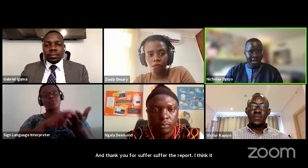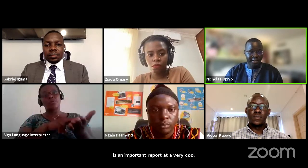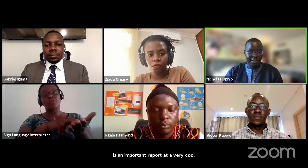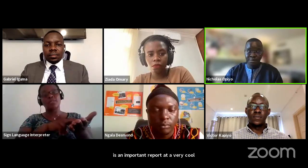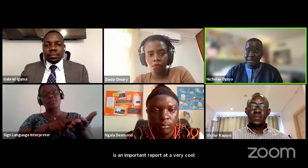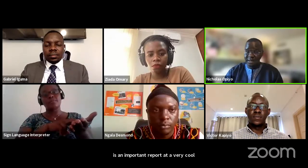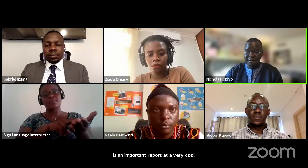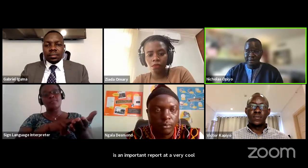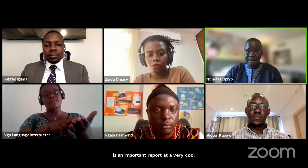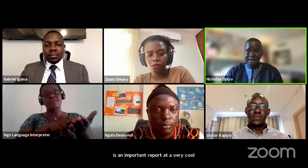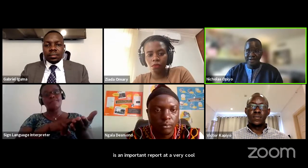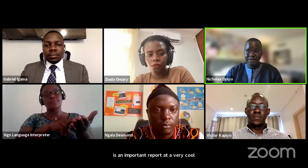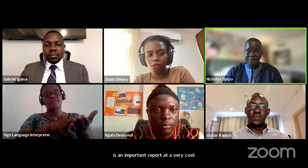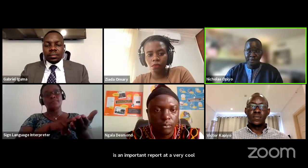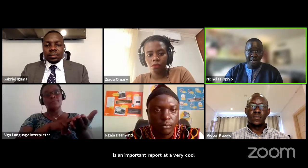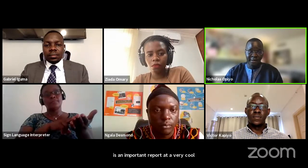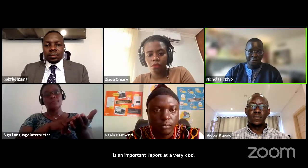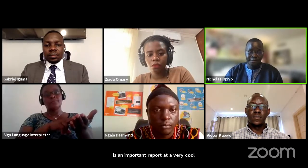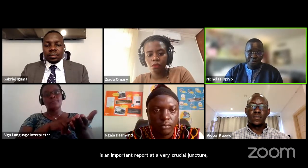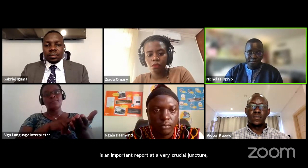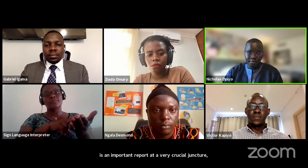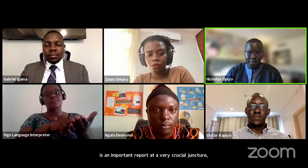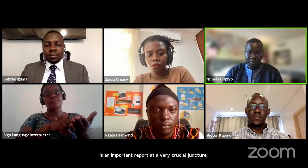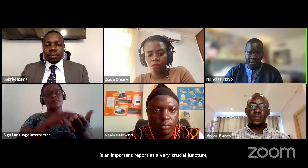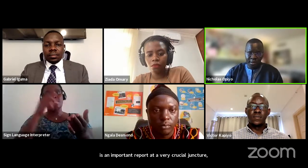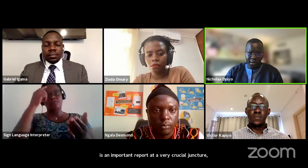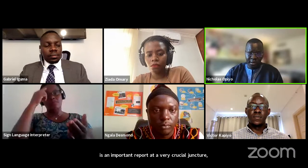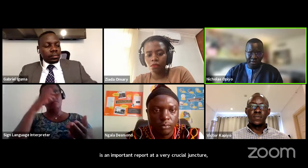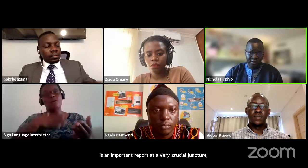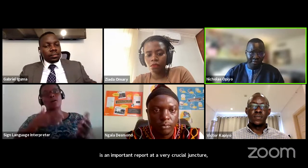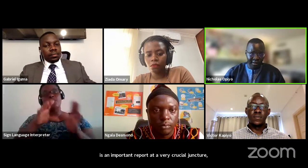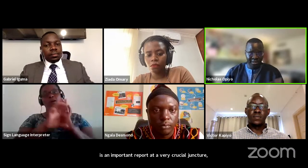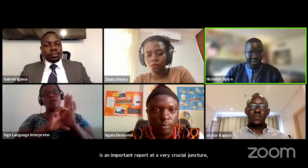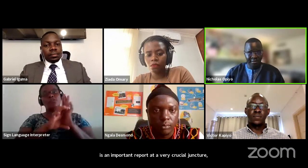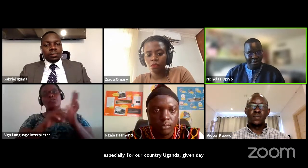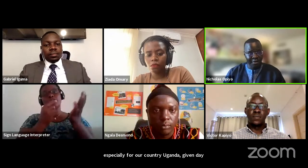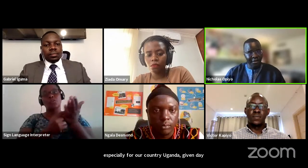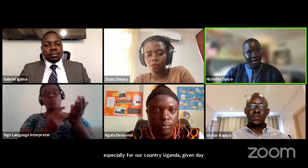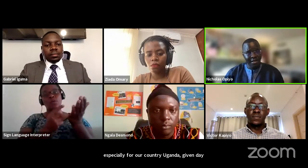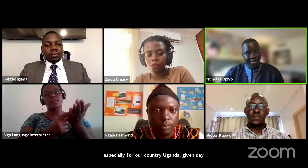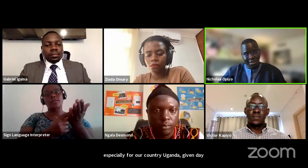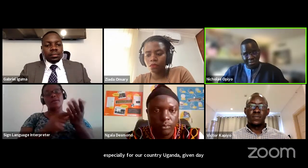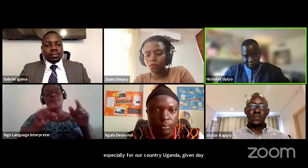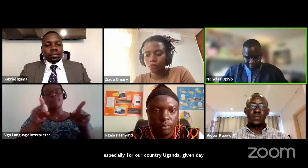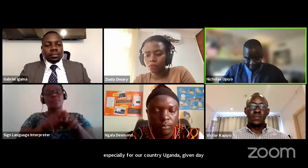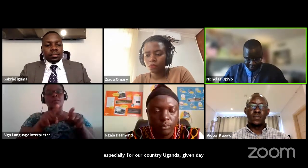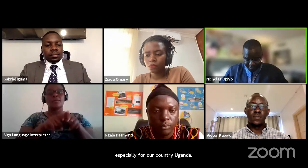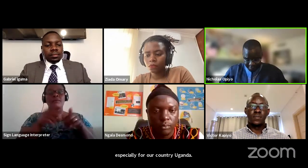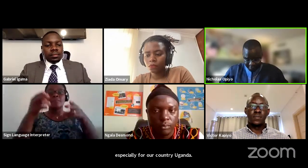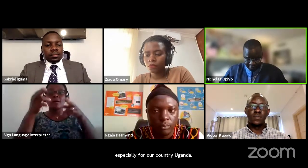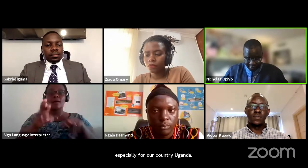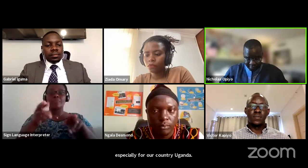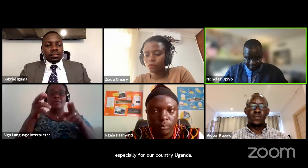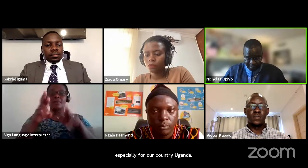crucial juncture, especially for our country, Uganda, given the events that have happened in the last couple